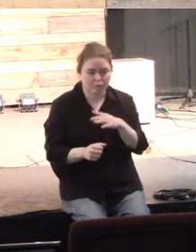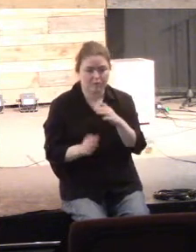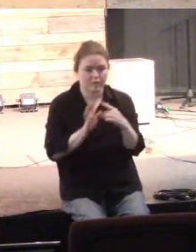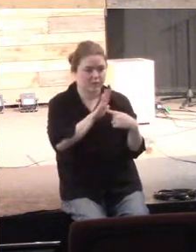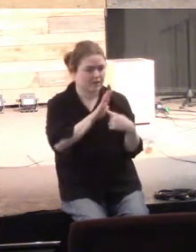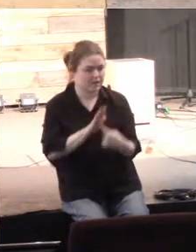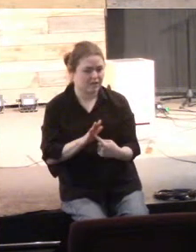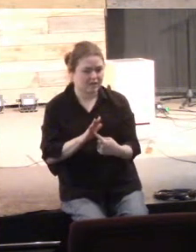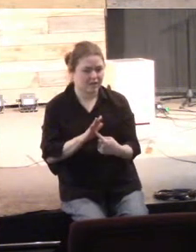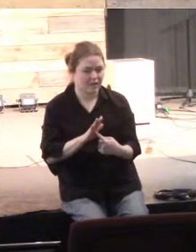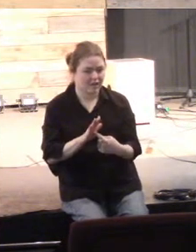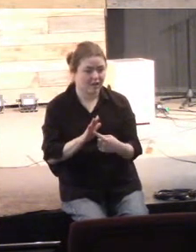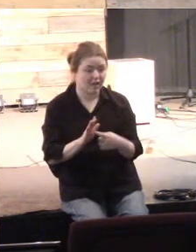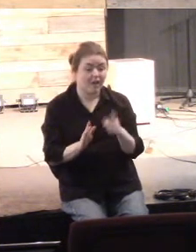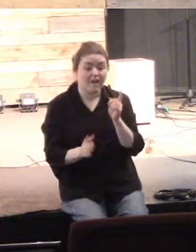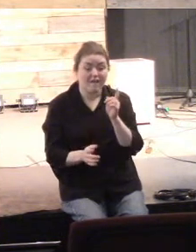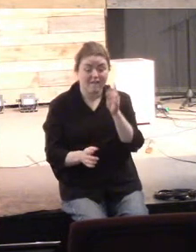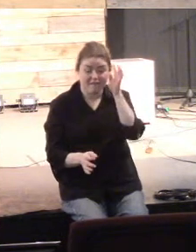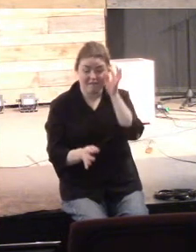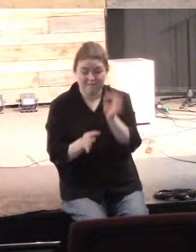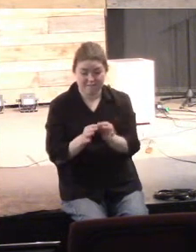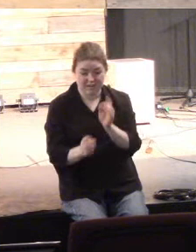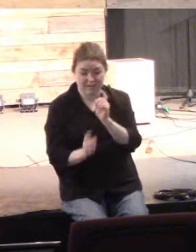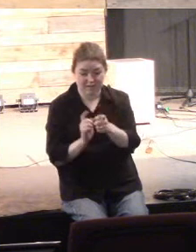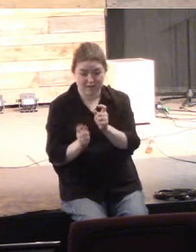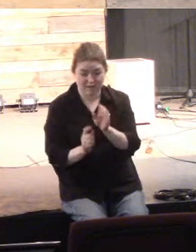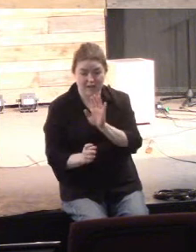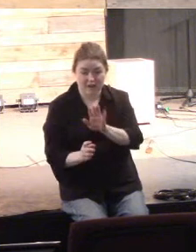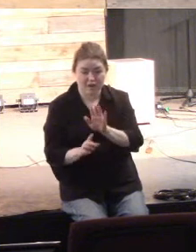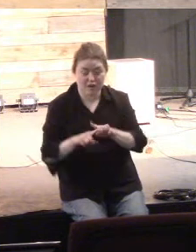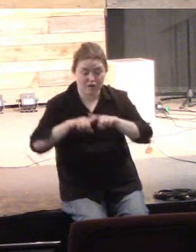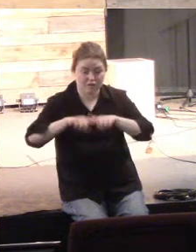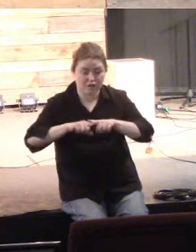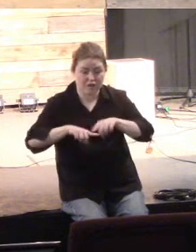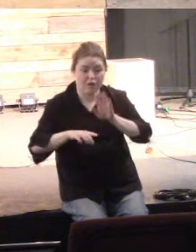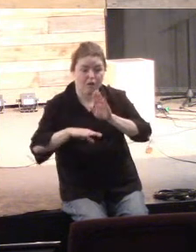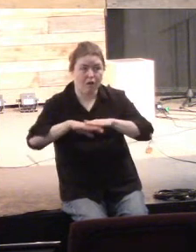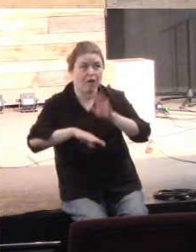giving and her dependence and reliance upon God. Let's go to God in prayer.